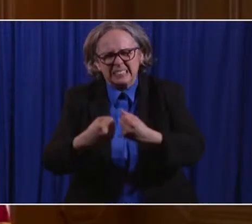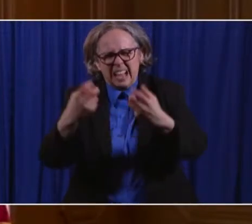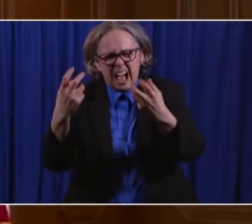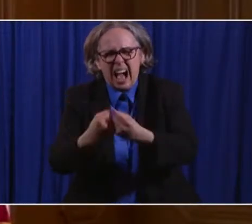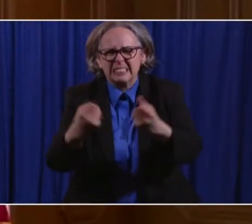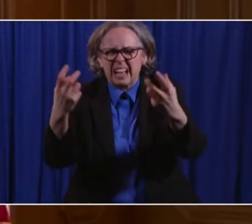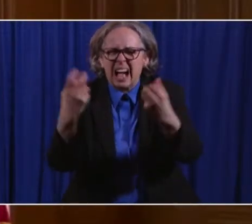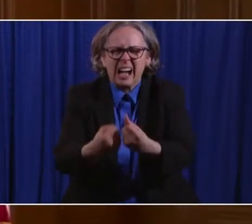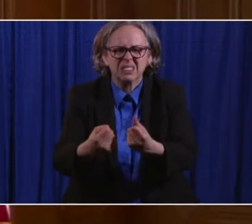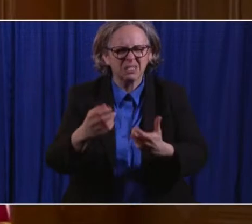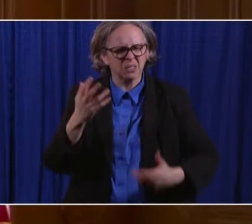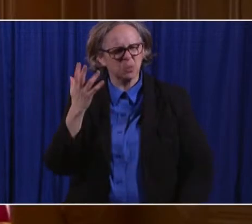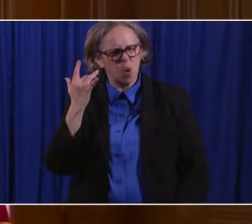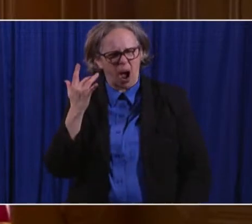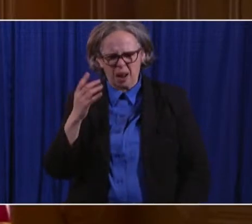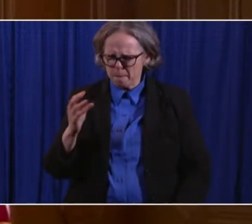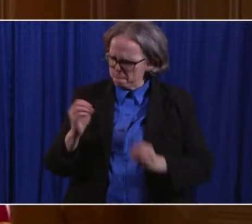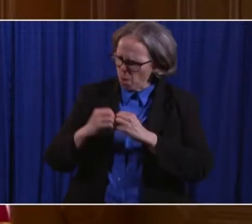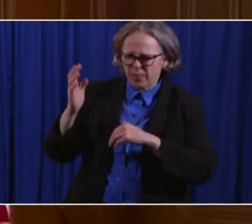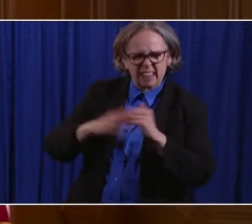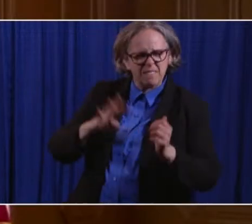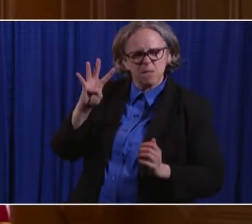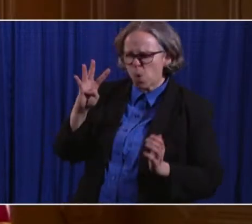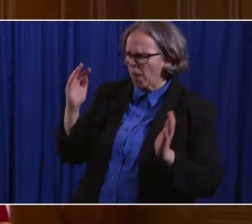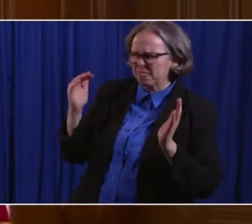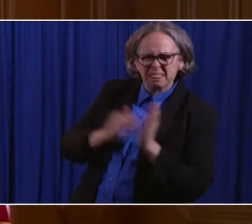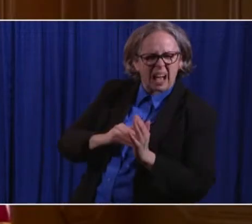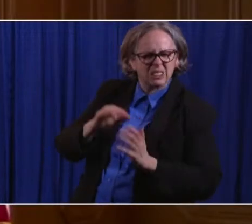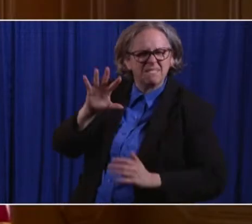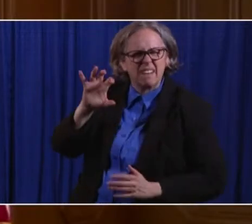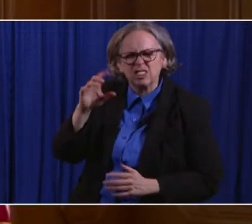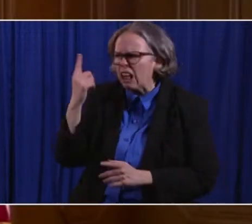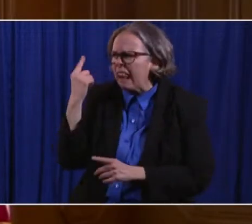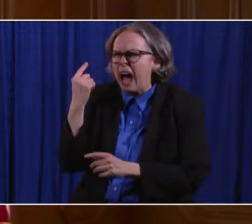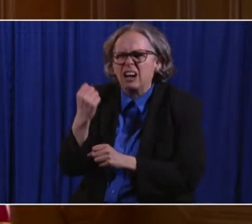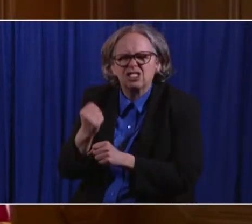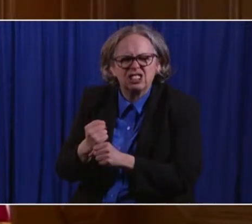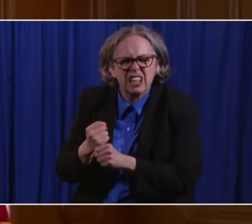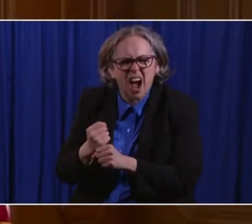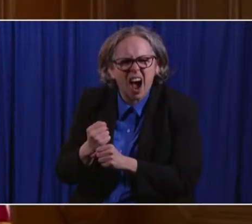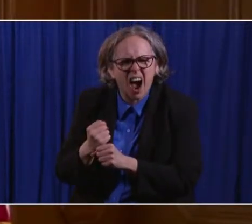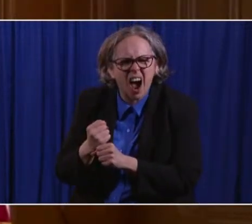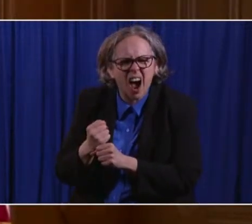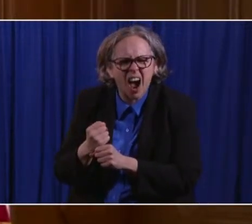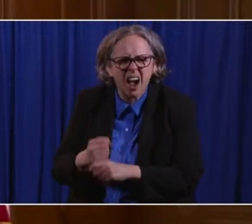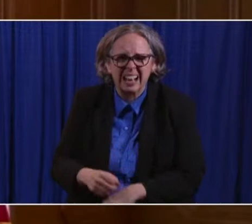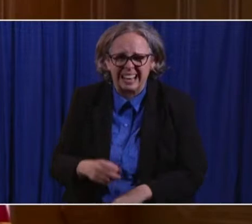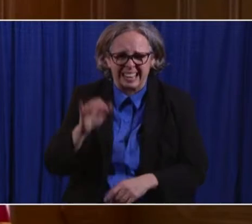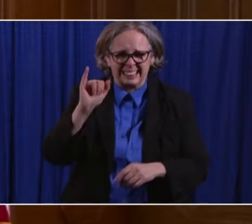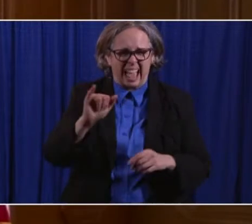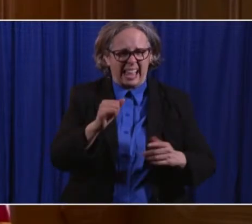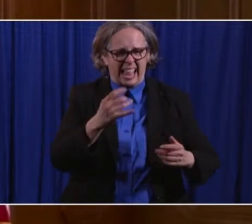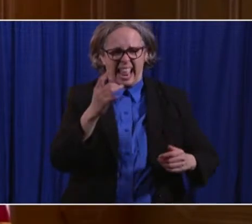occurred last year. Of those, 18 crashes were